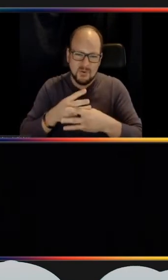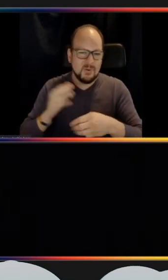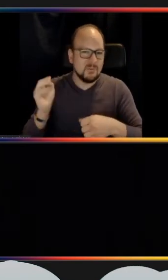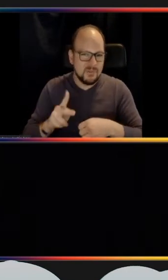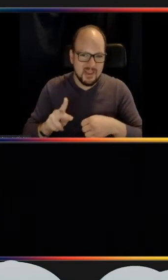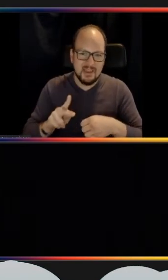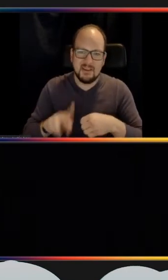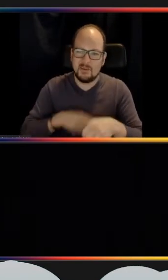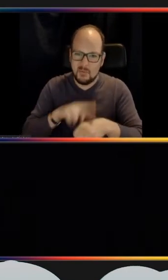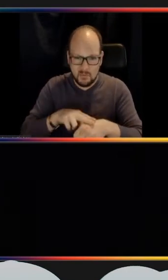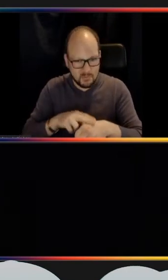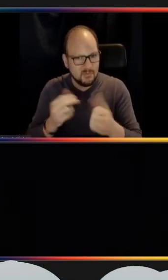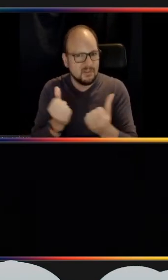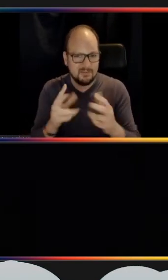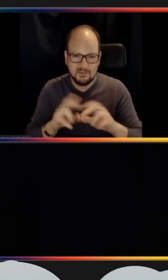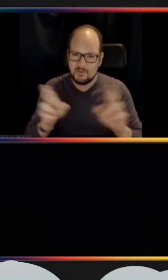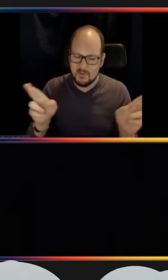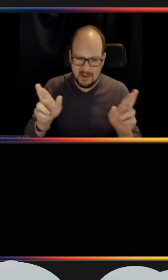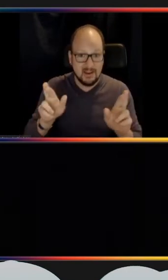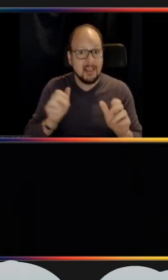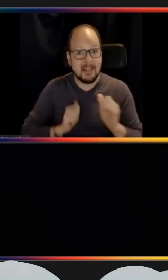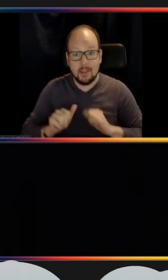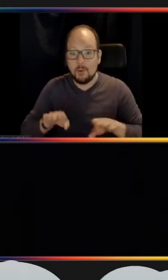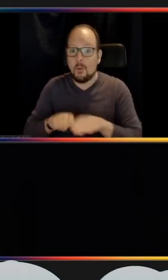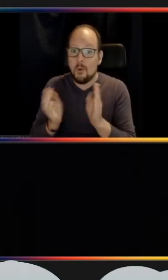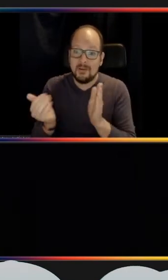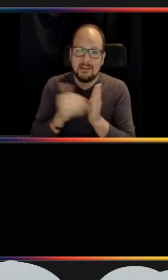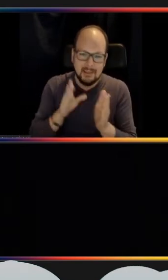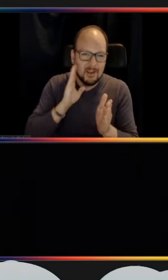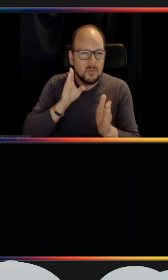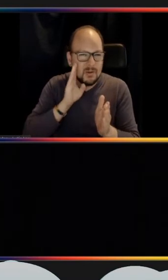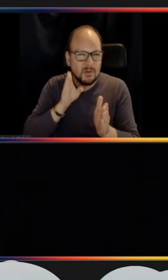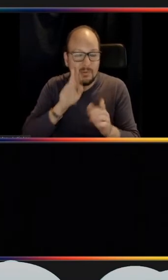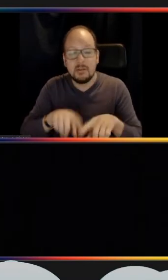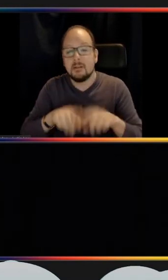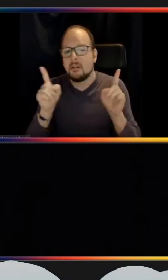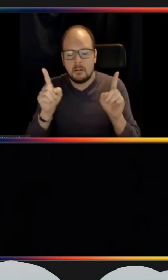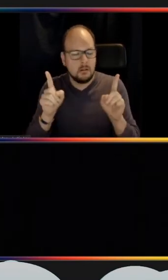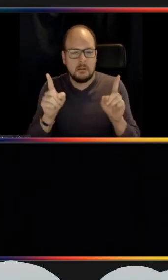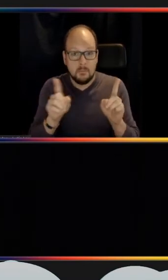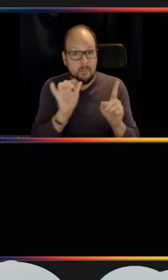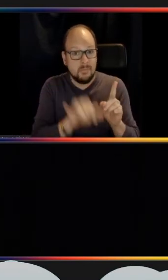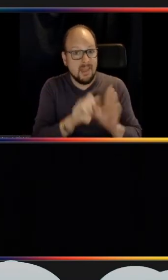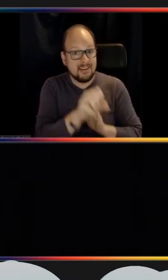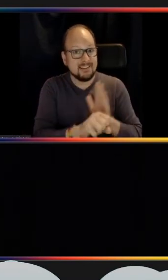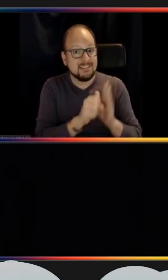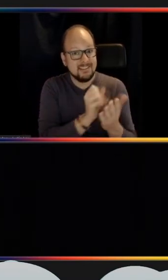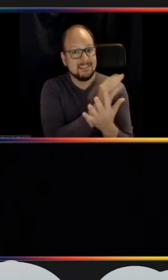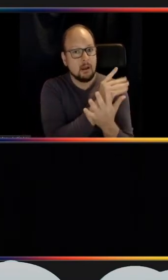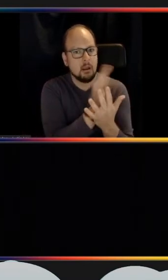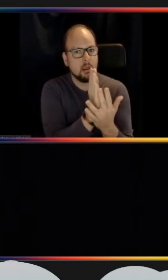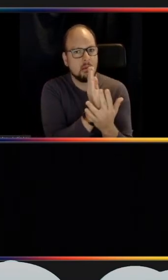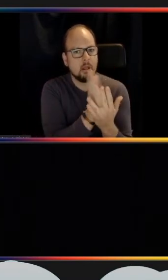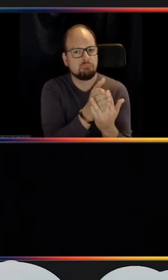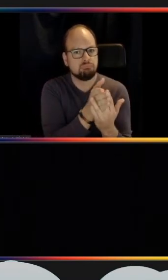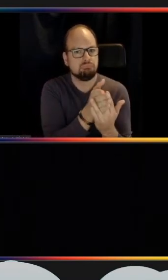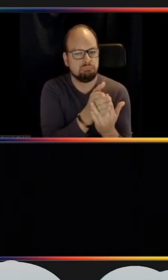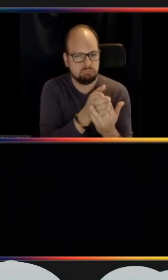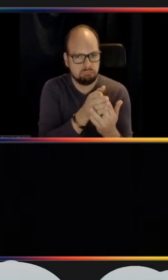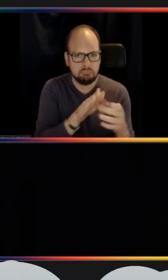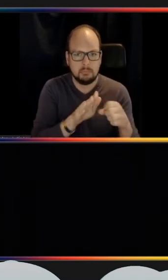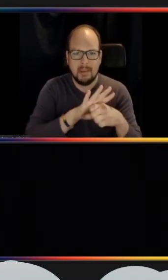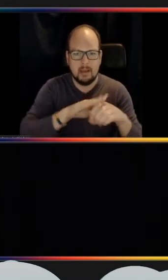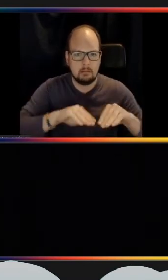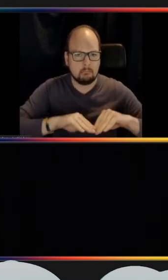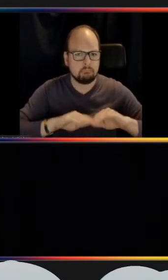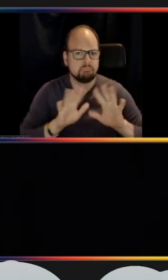exciting. And then, no, I was really, we were in the middle of the season when all of this happened. So how was it